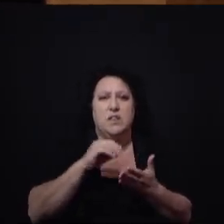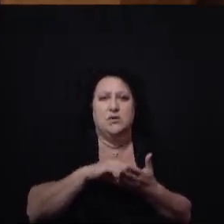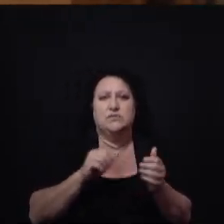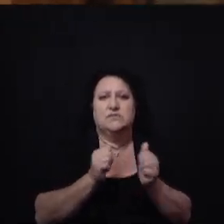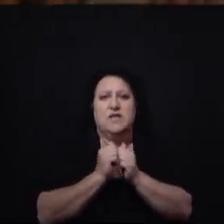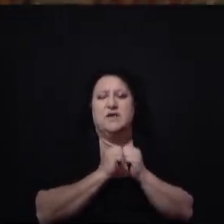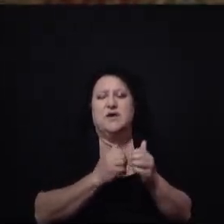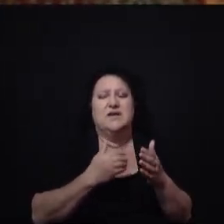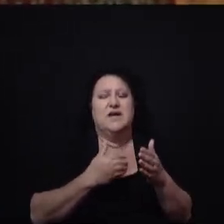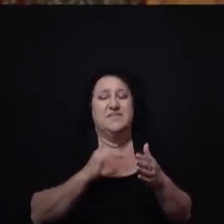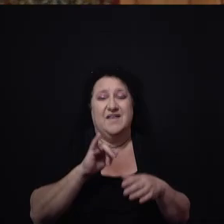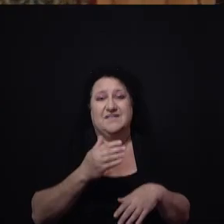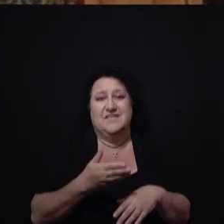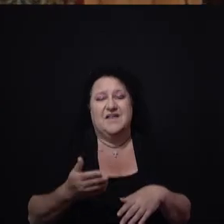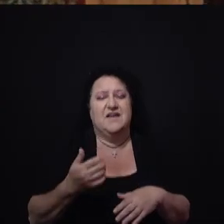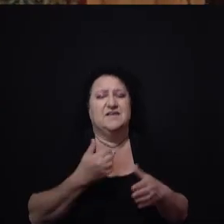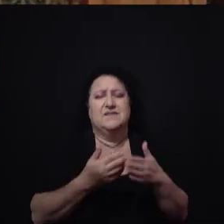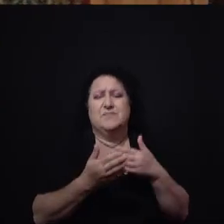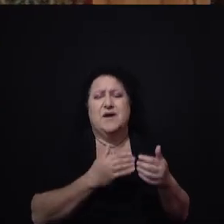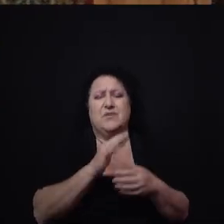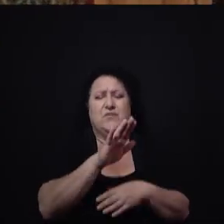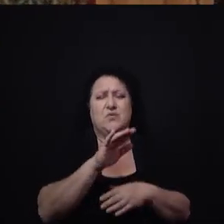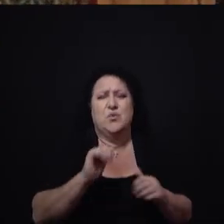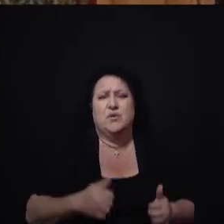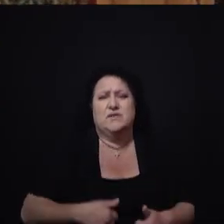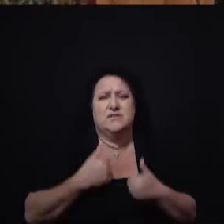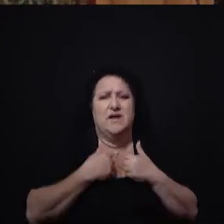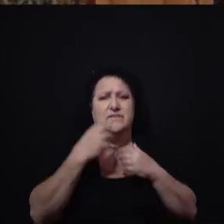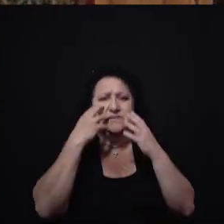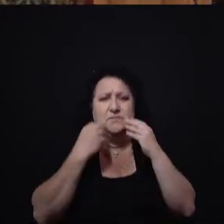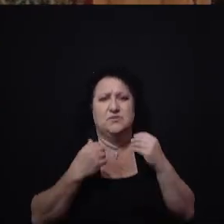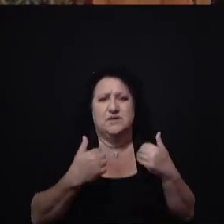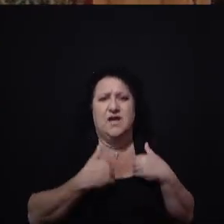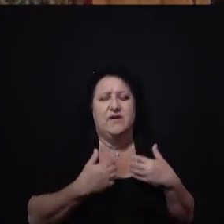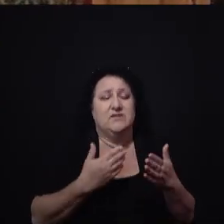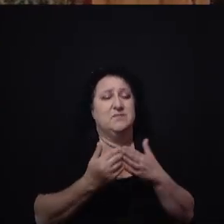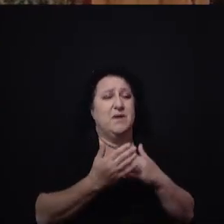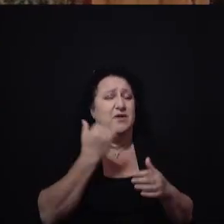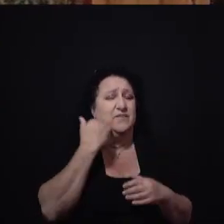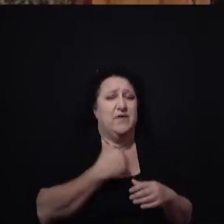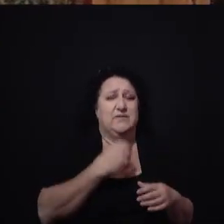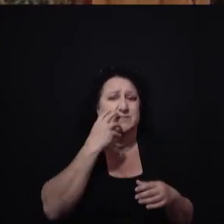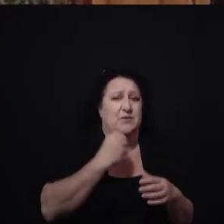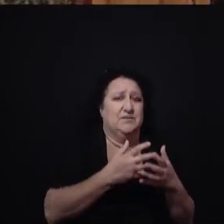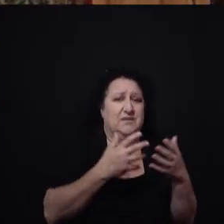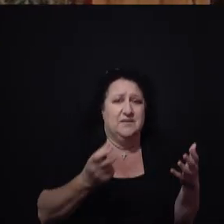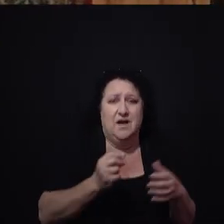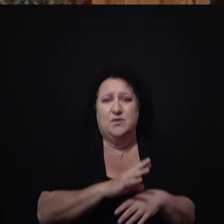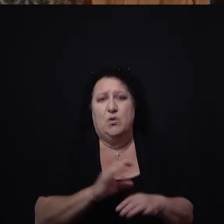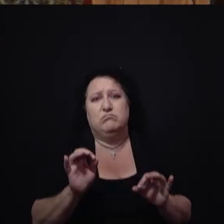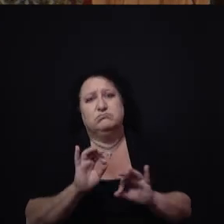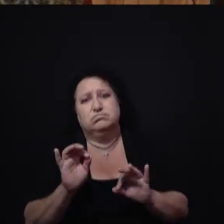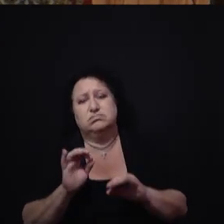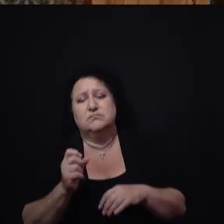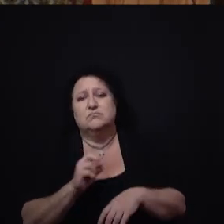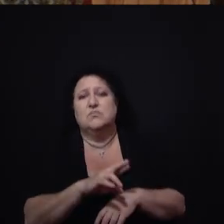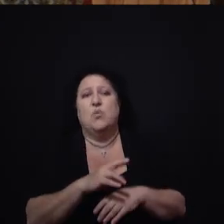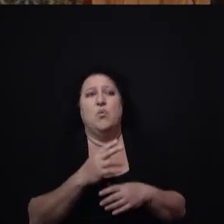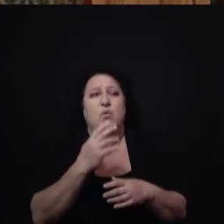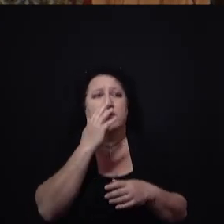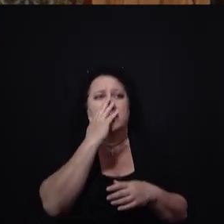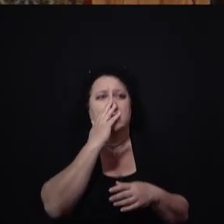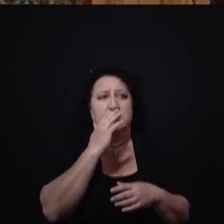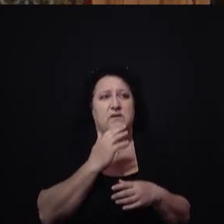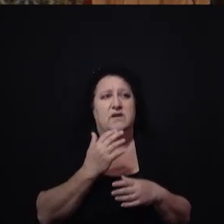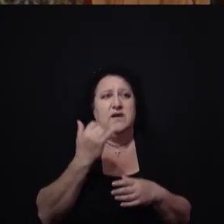stage of life you are in, wherever you are, however much experience you have or don't have, however long you've been following Jesus, or if